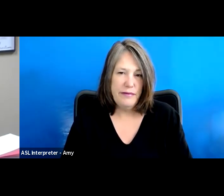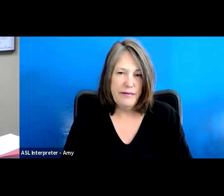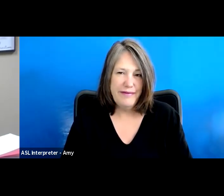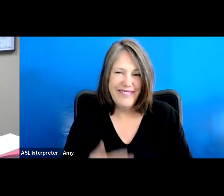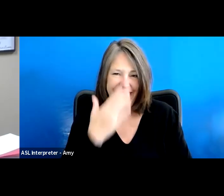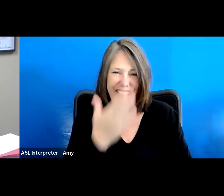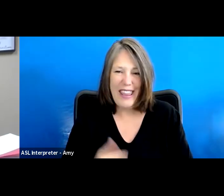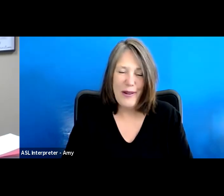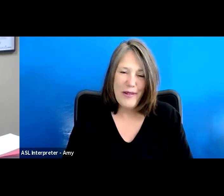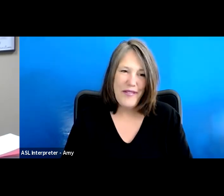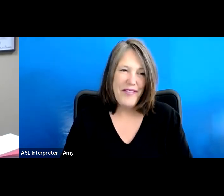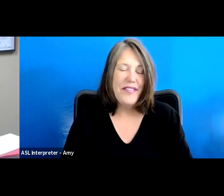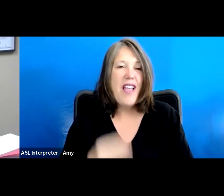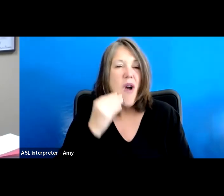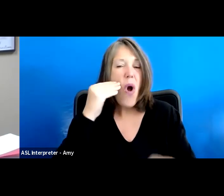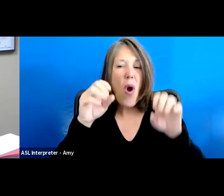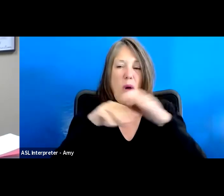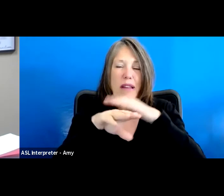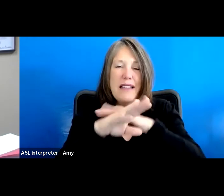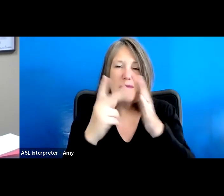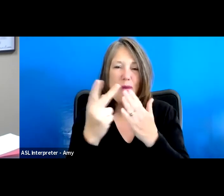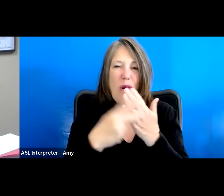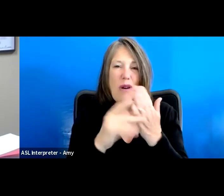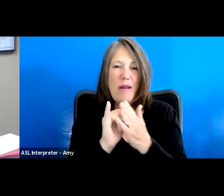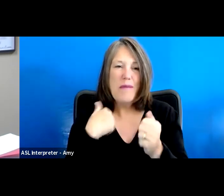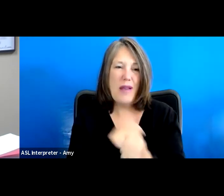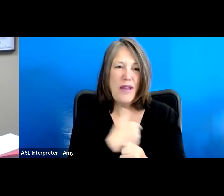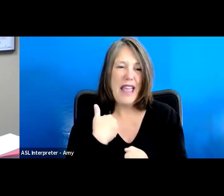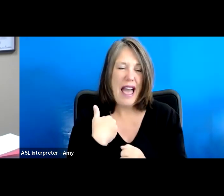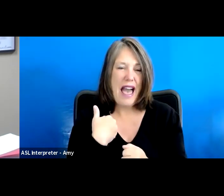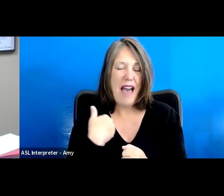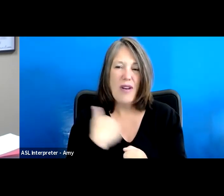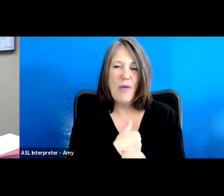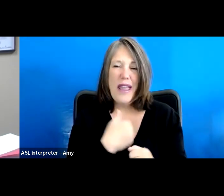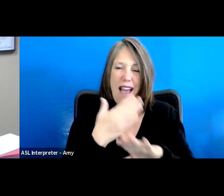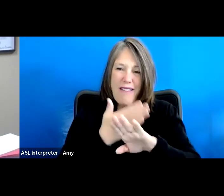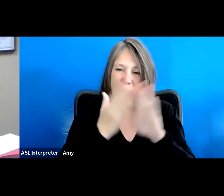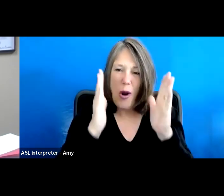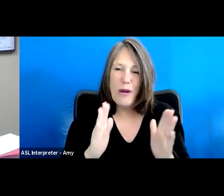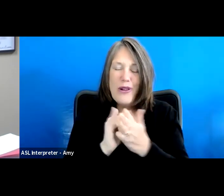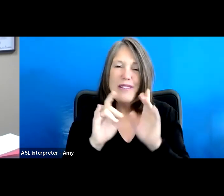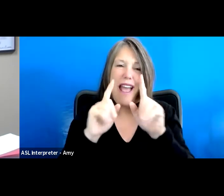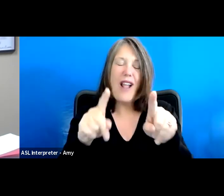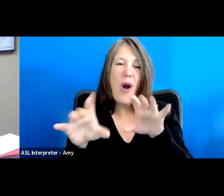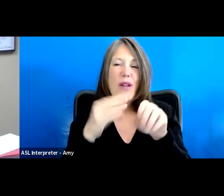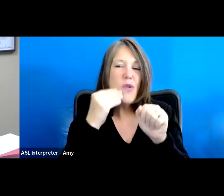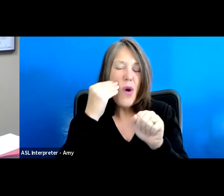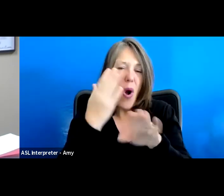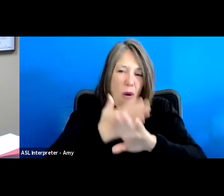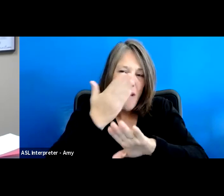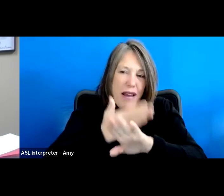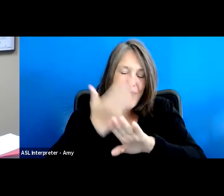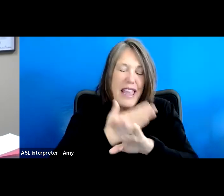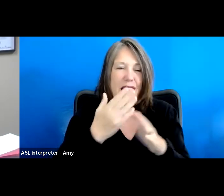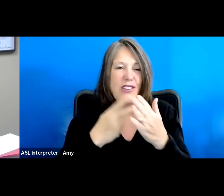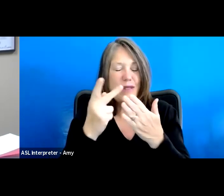Thank you. The home accessibility program that we have carpenters that go out and do home modification projects to